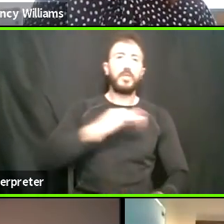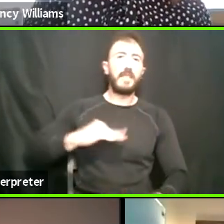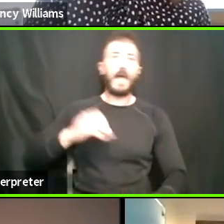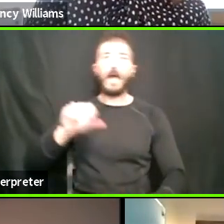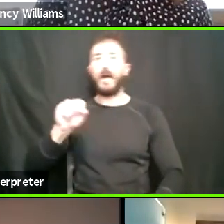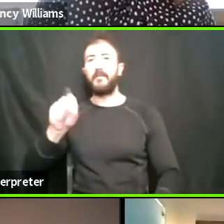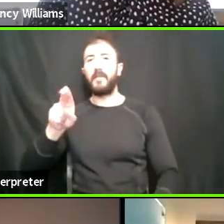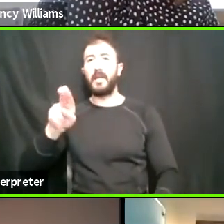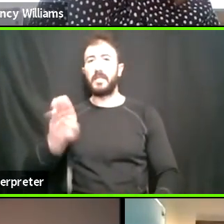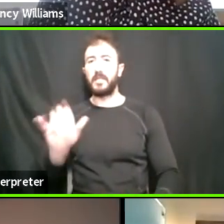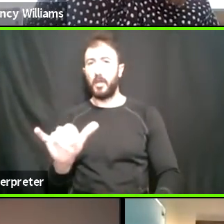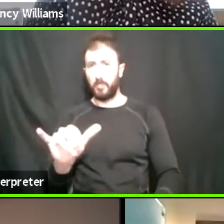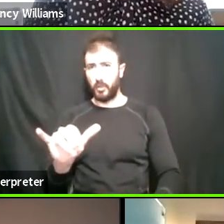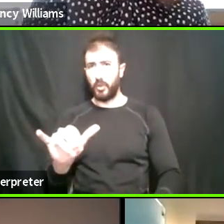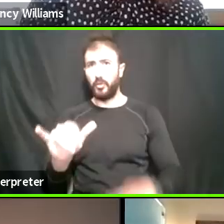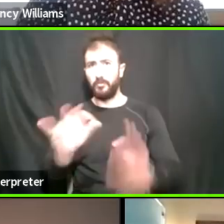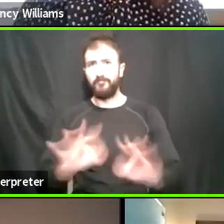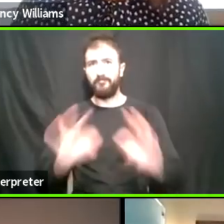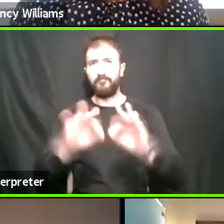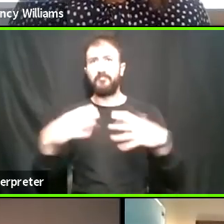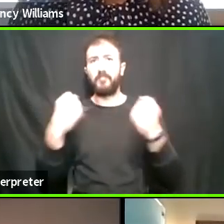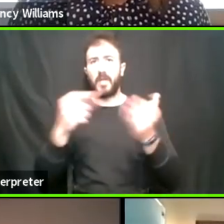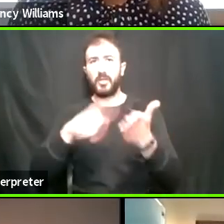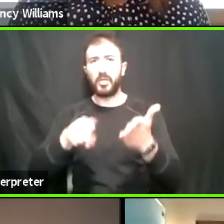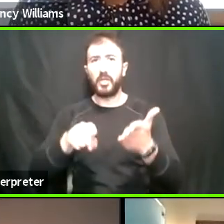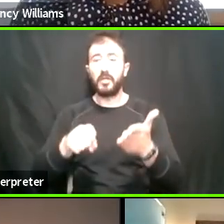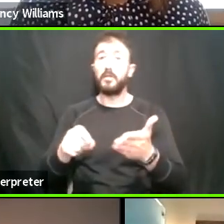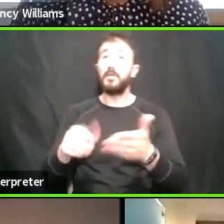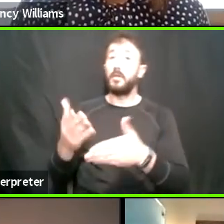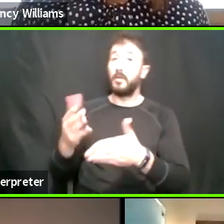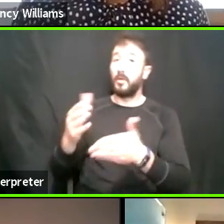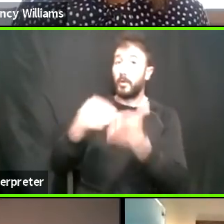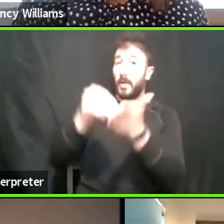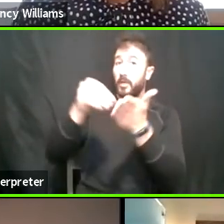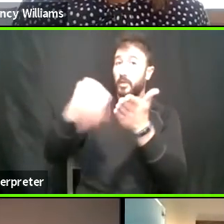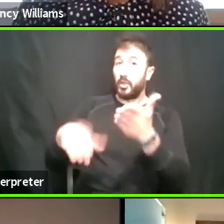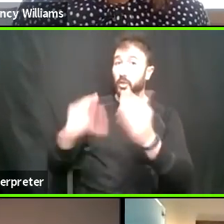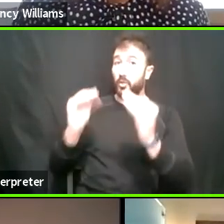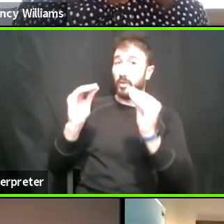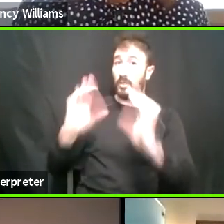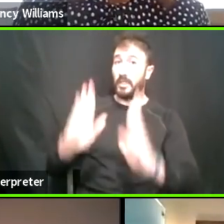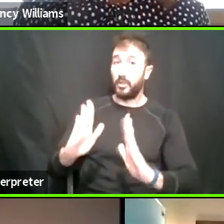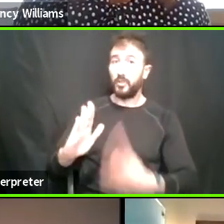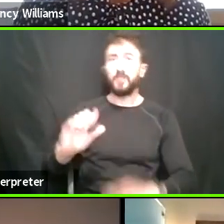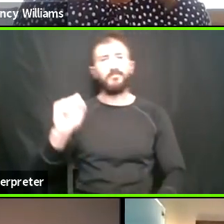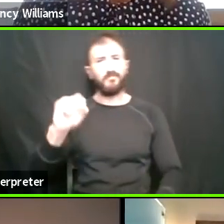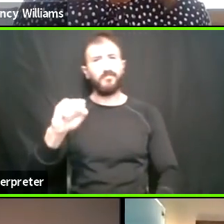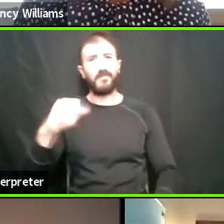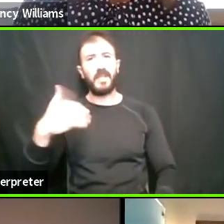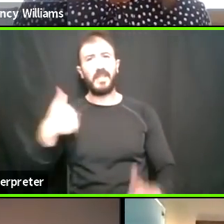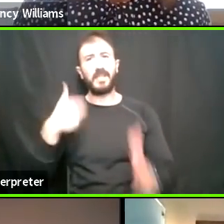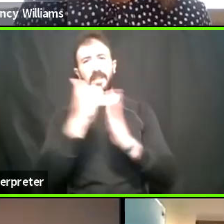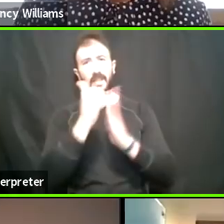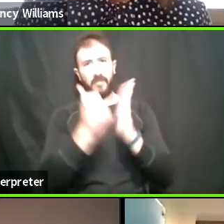student teachers? Yes, they have student. They have user accounts as well. Same protocol.